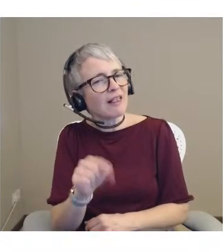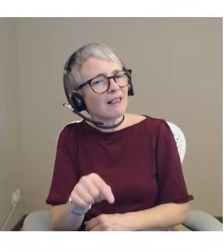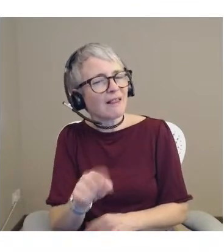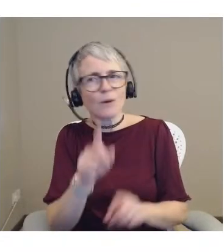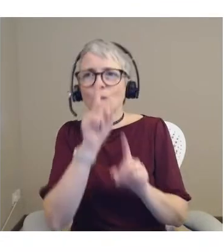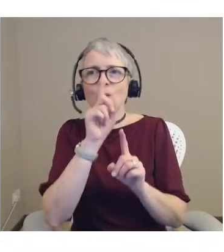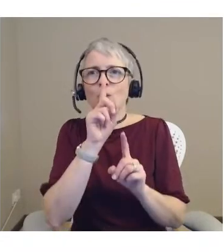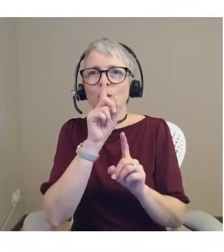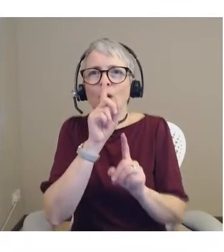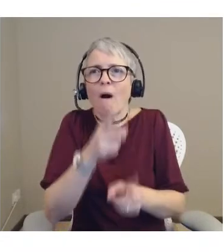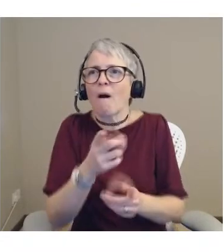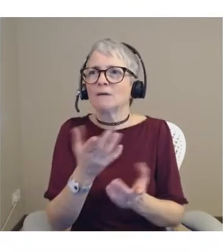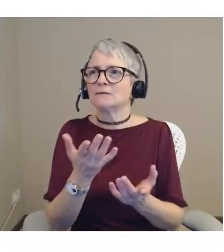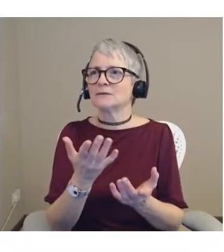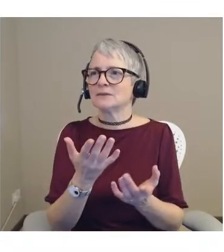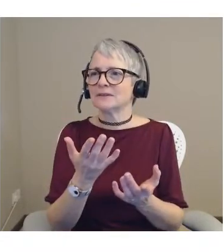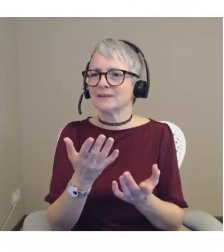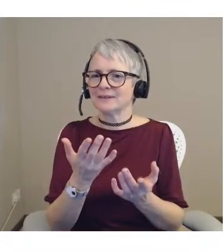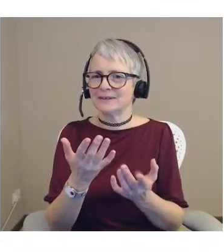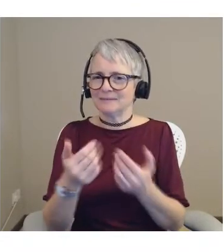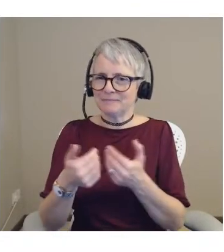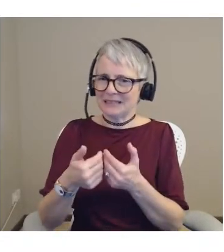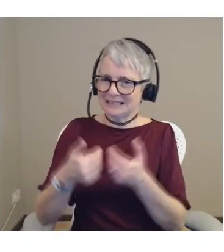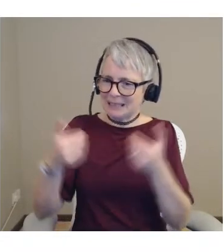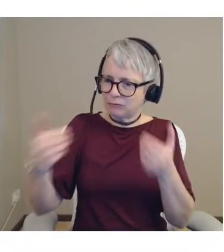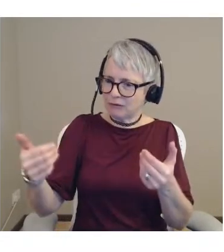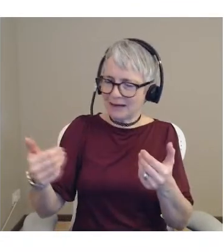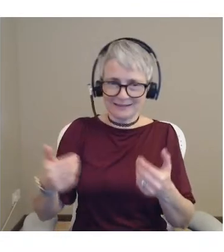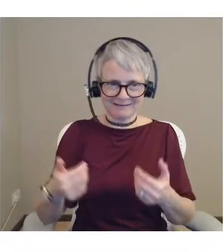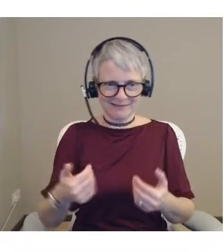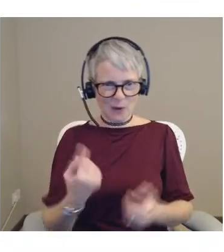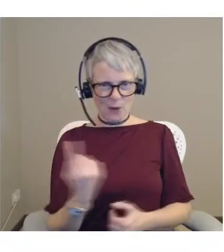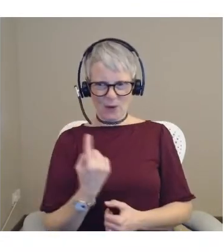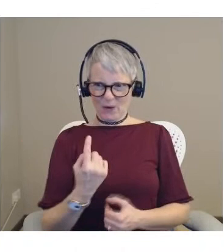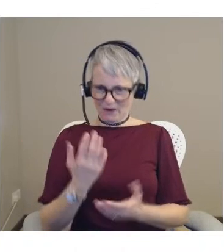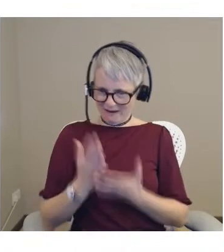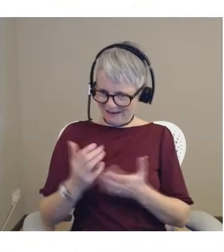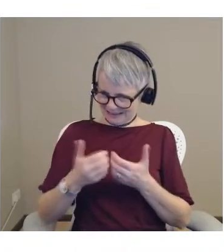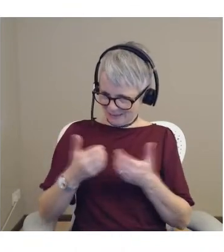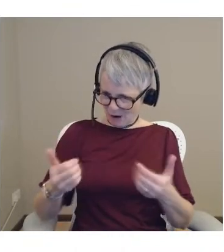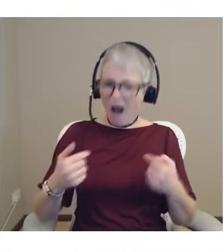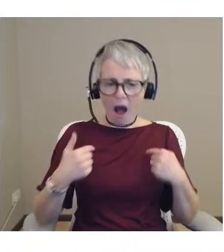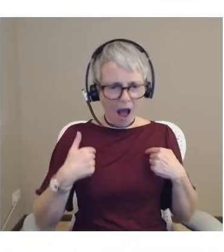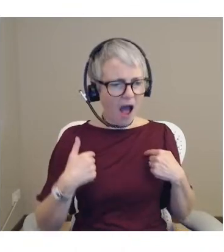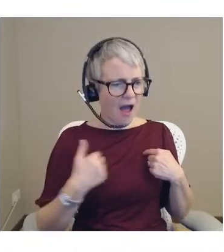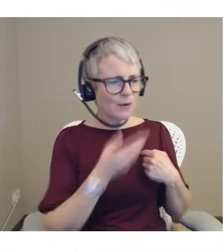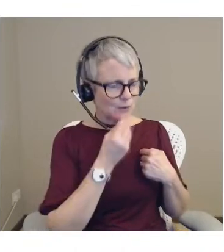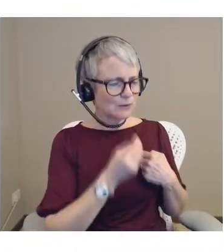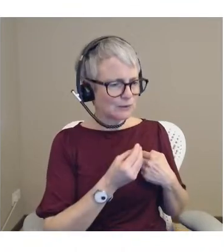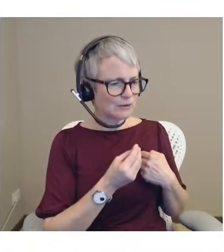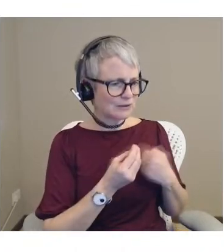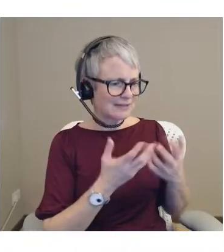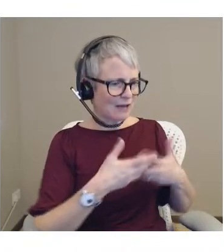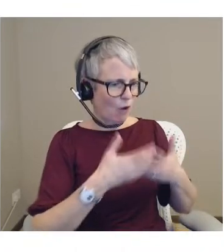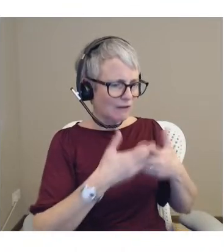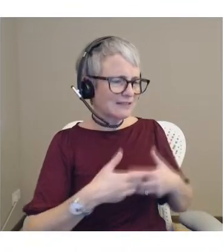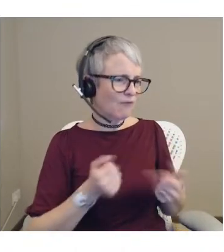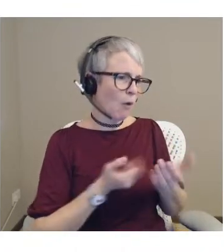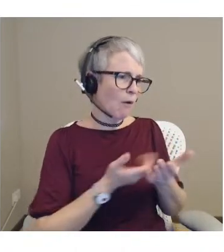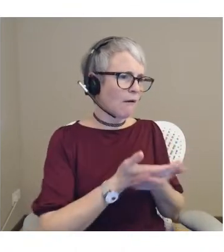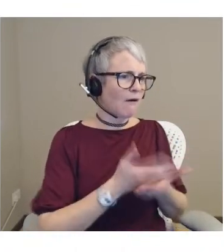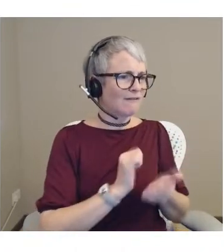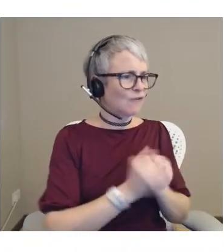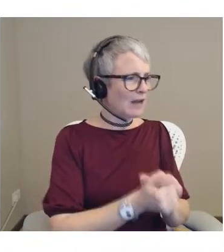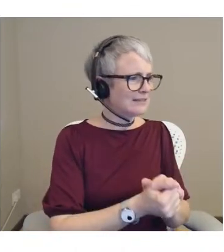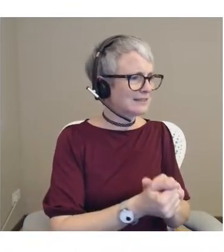that much, how they use technology to talk to friends as opposed to,